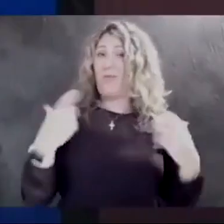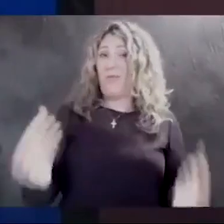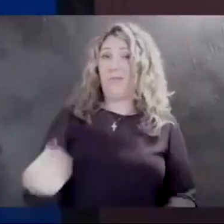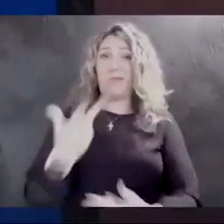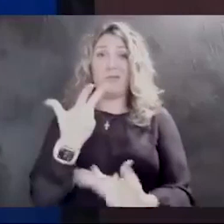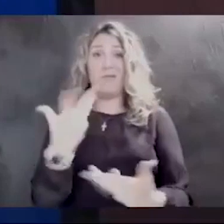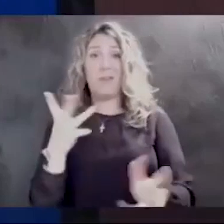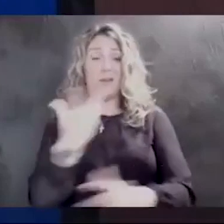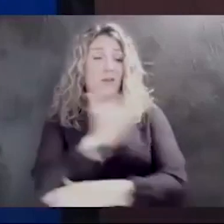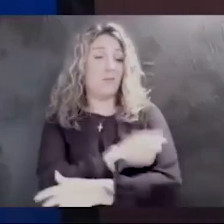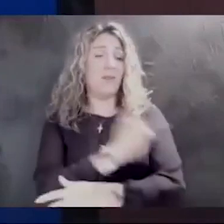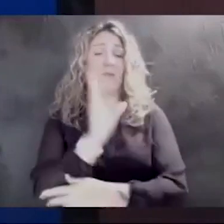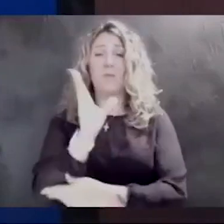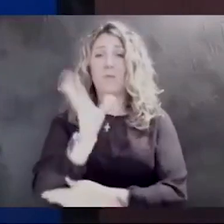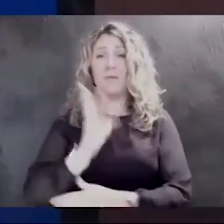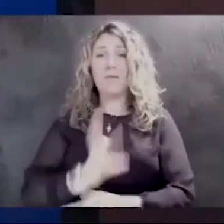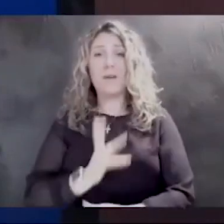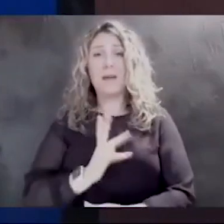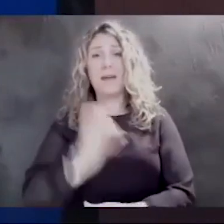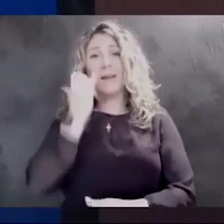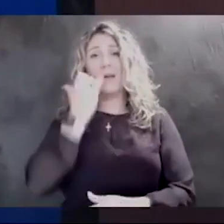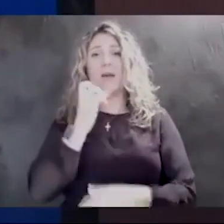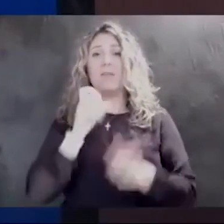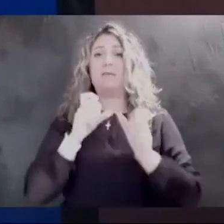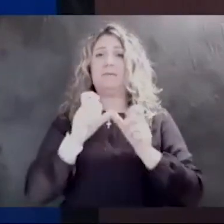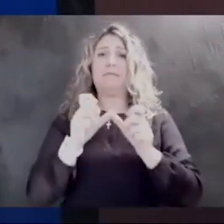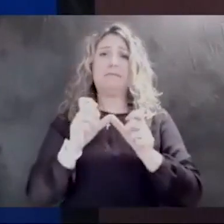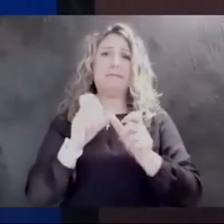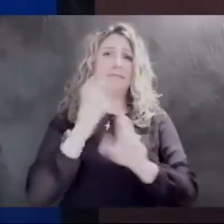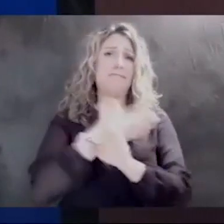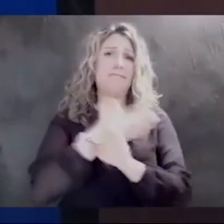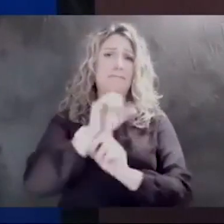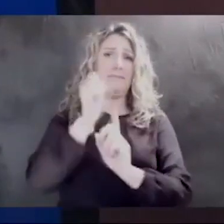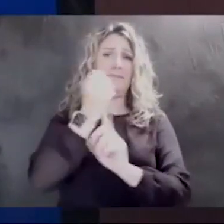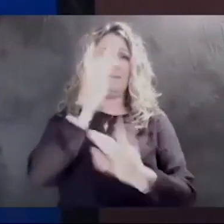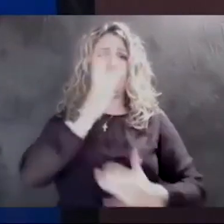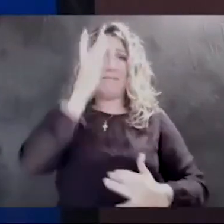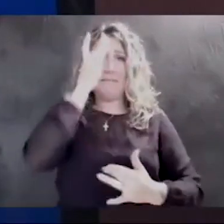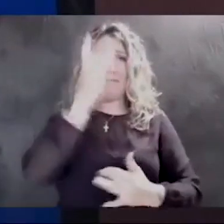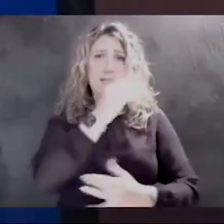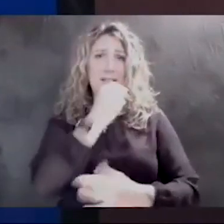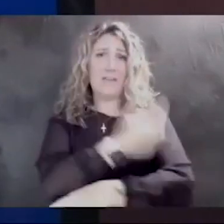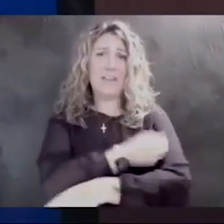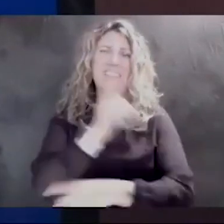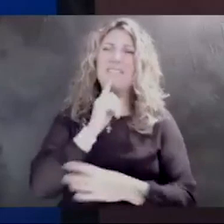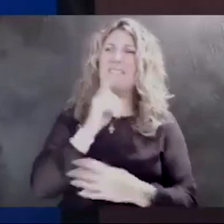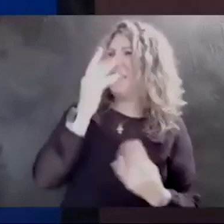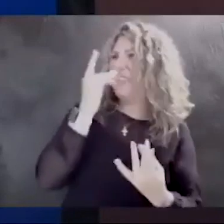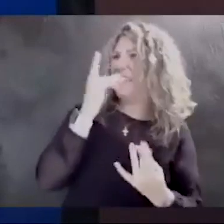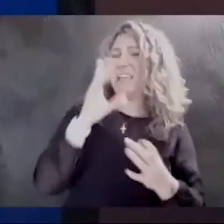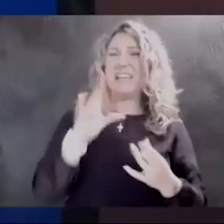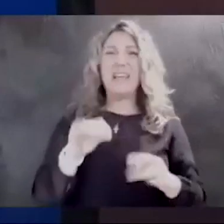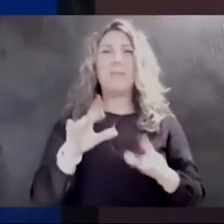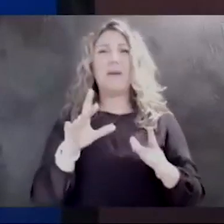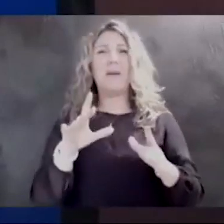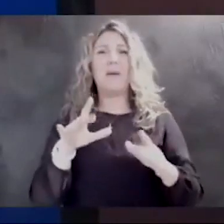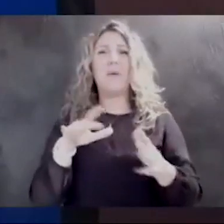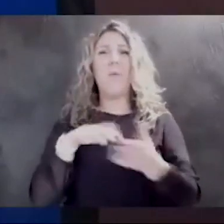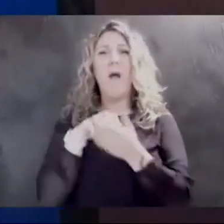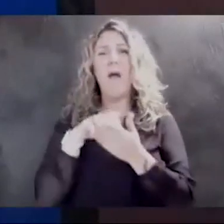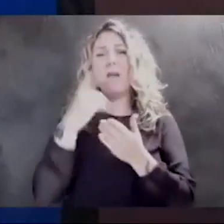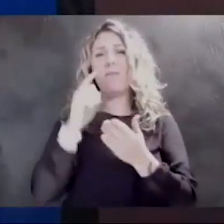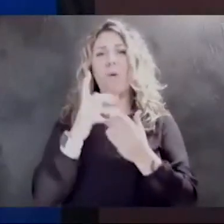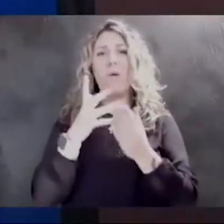fine. If you got a lot of chronic underlying illnesses and you're vaccinated, you still have to think you could be susceptible to COVID. We know that that's true